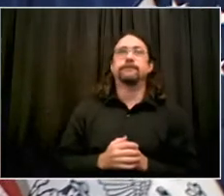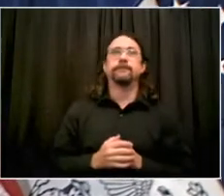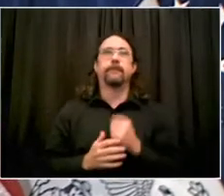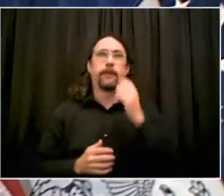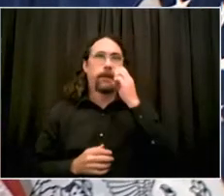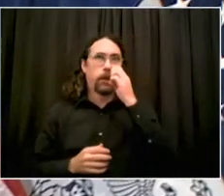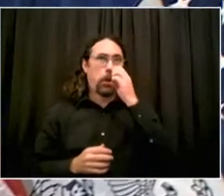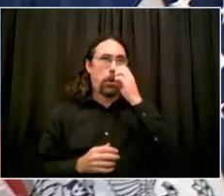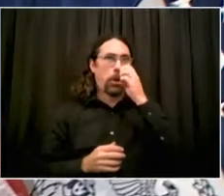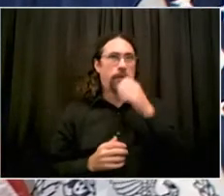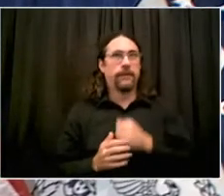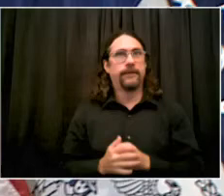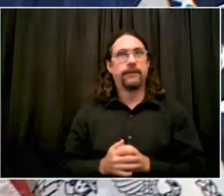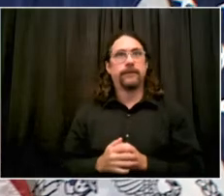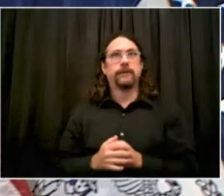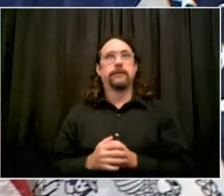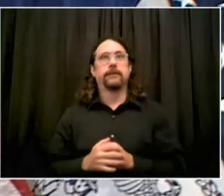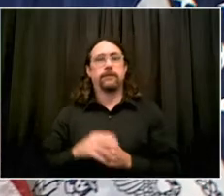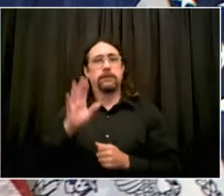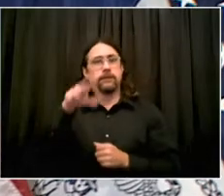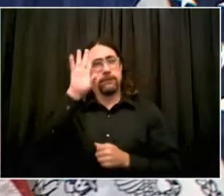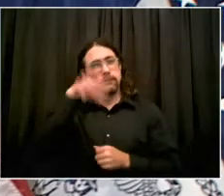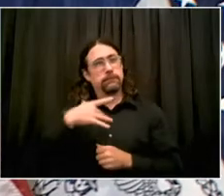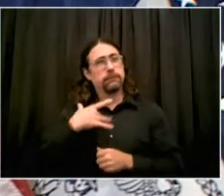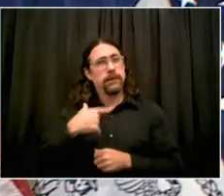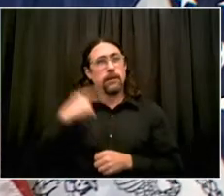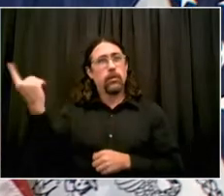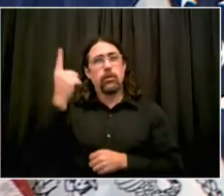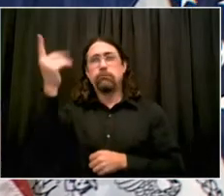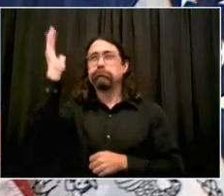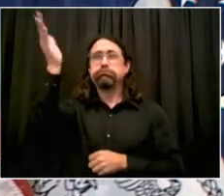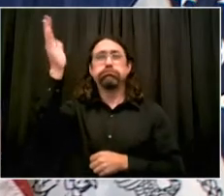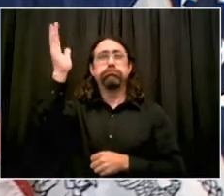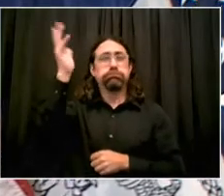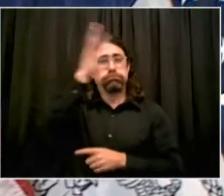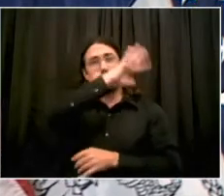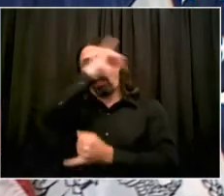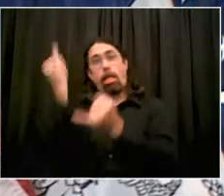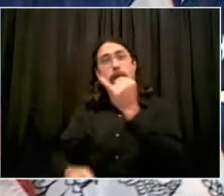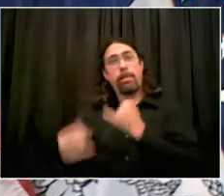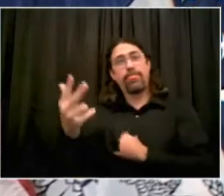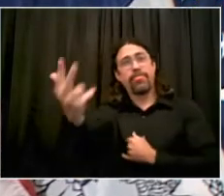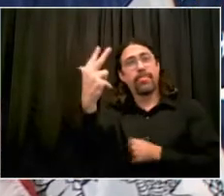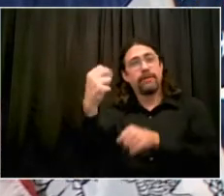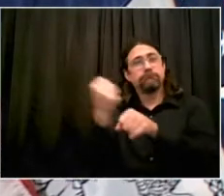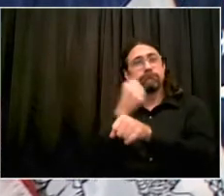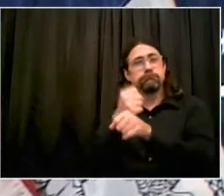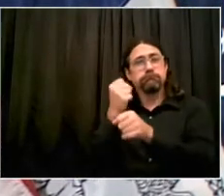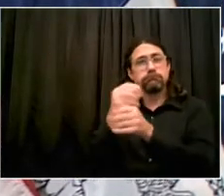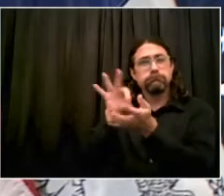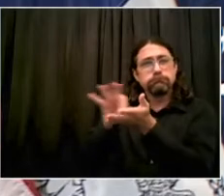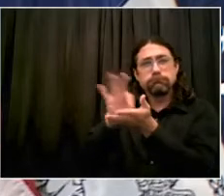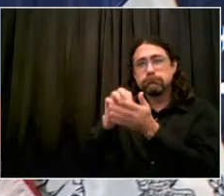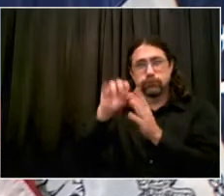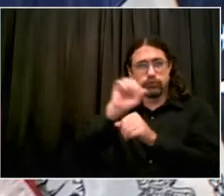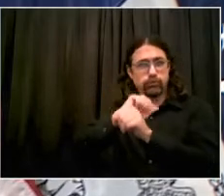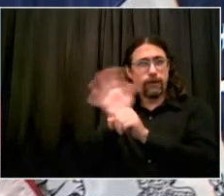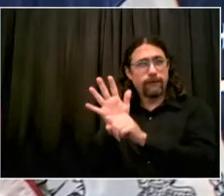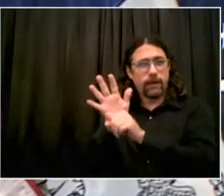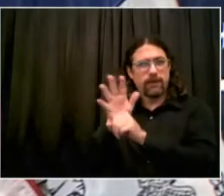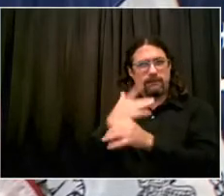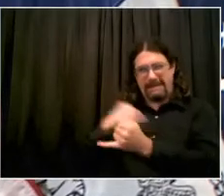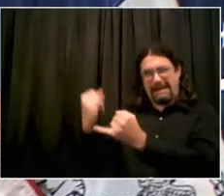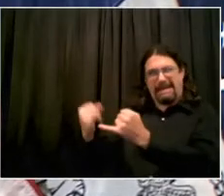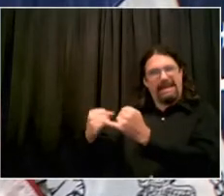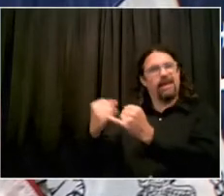from this point on because it's really important to understand what's happening in the context of the whole city while we're dealing with specific challenges in